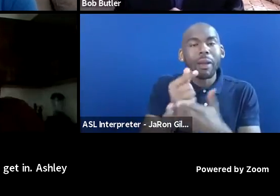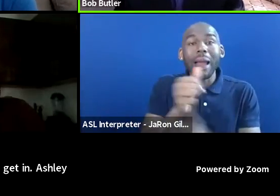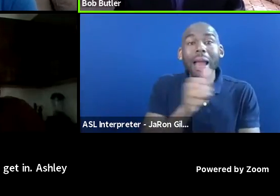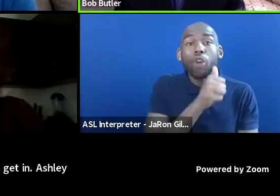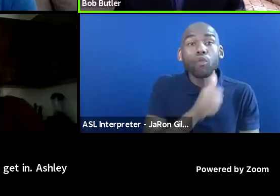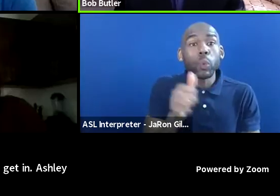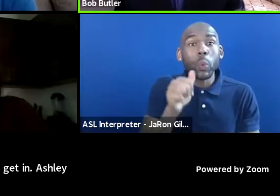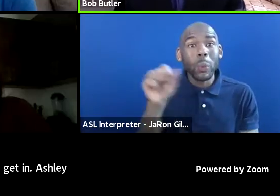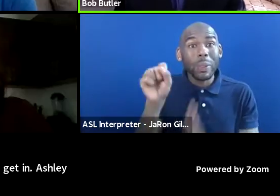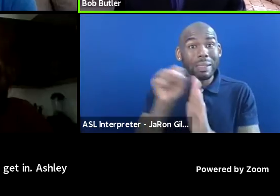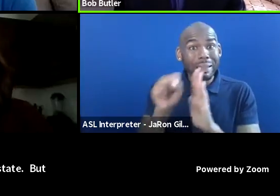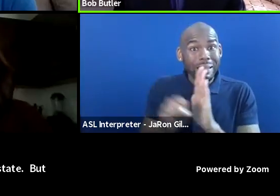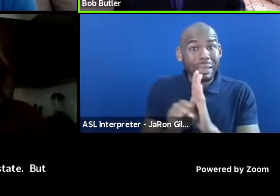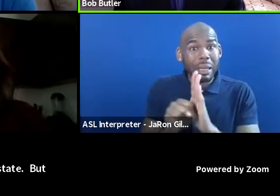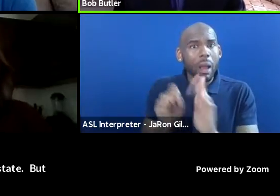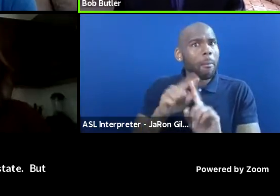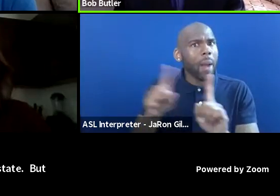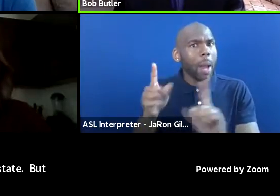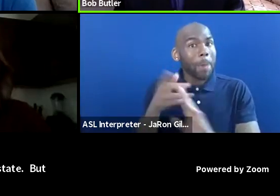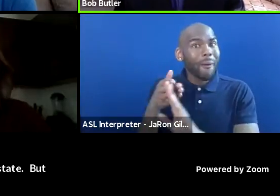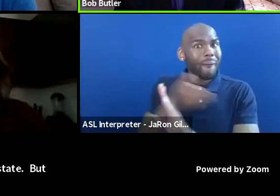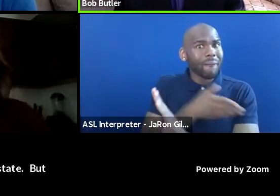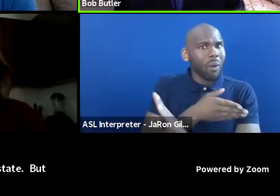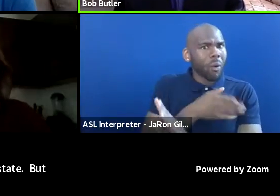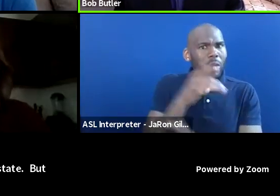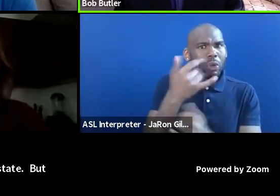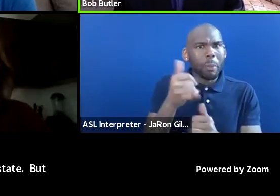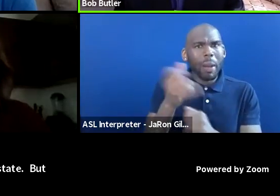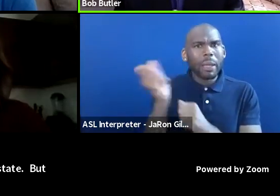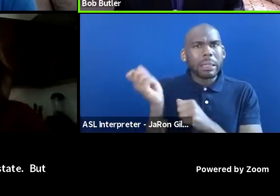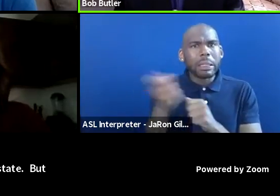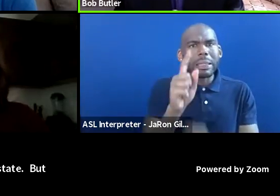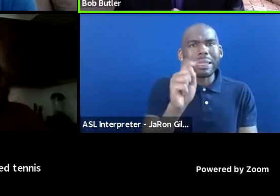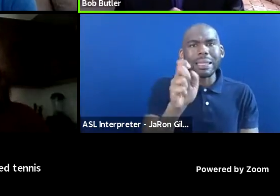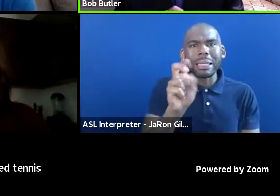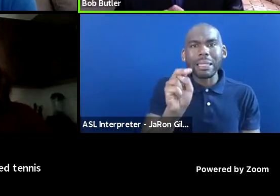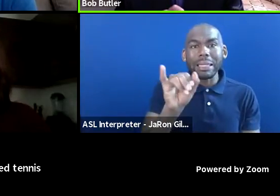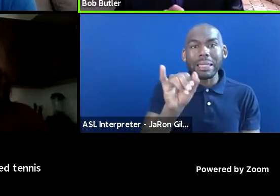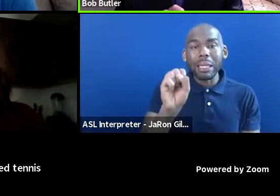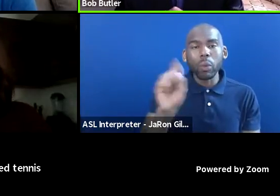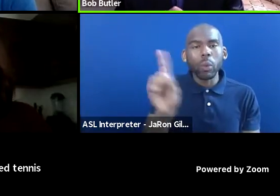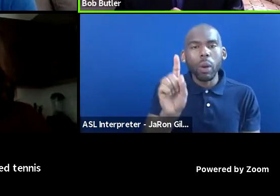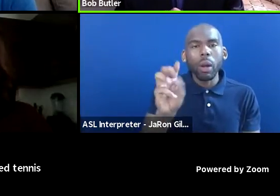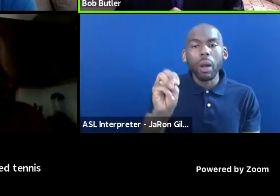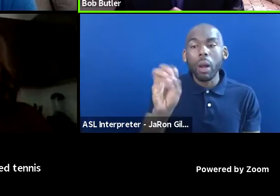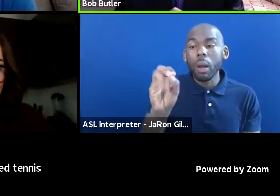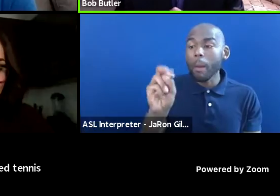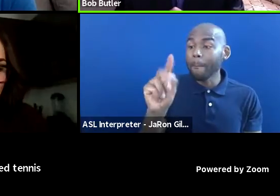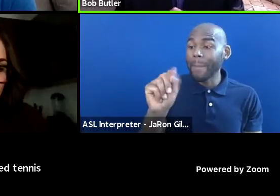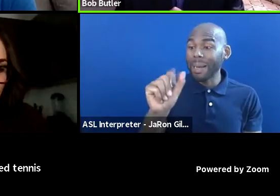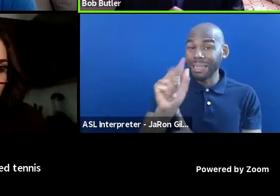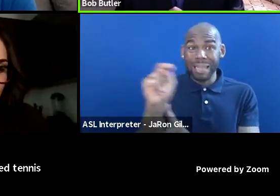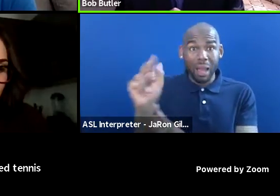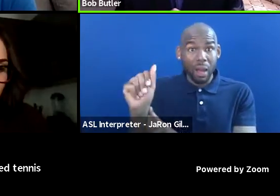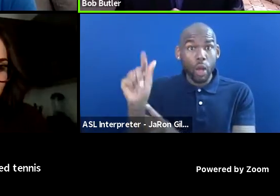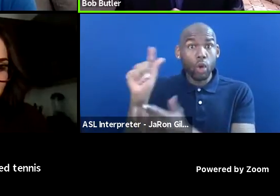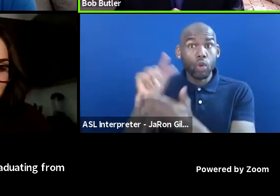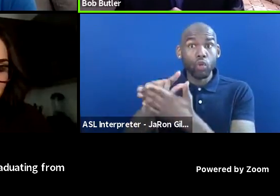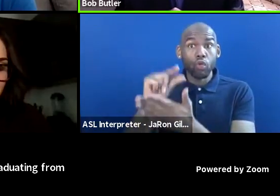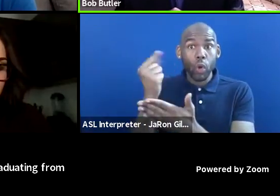But before that, you played tennis at Montana. And after graduating from Montana, you went on the